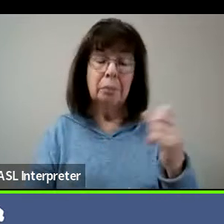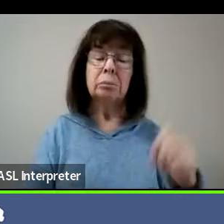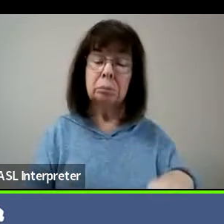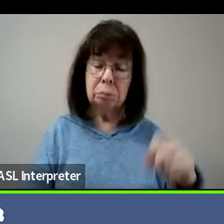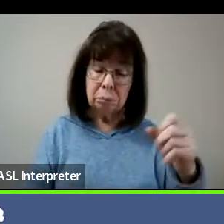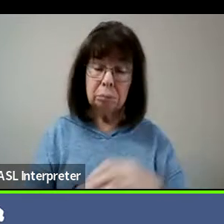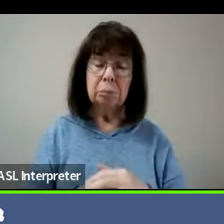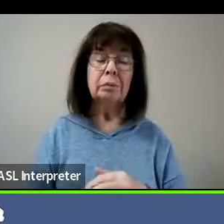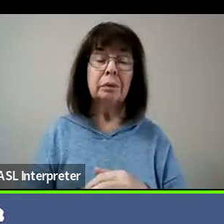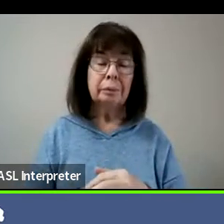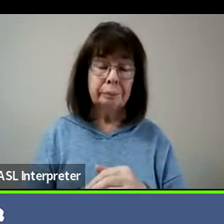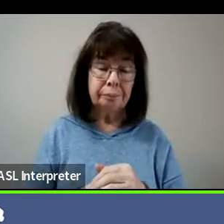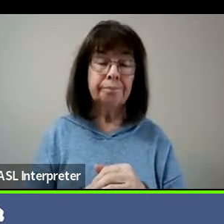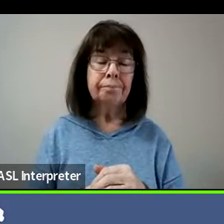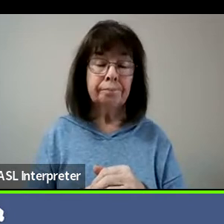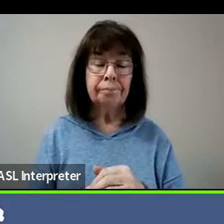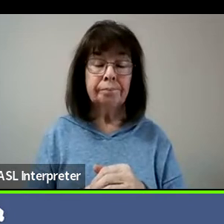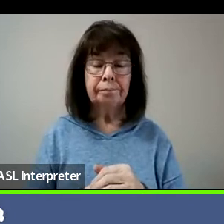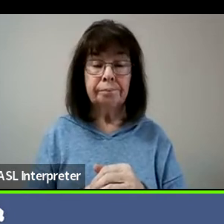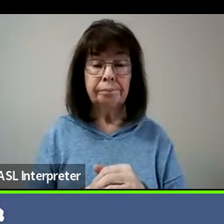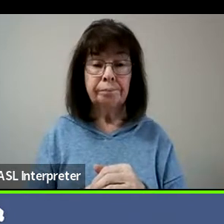Very complicated.